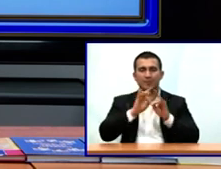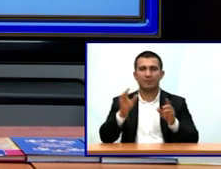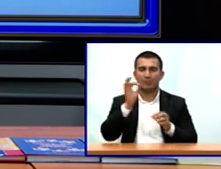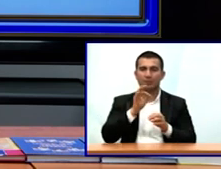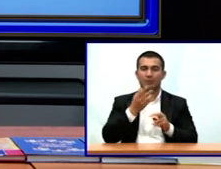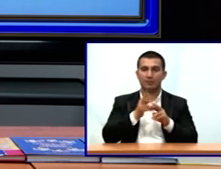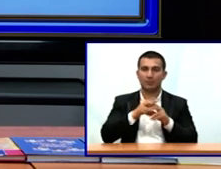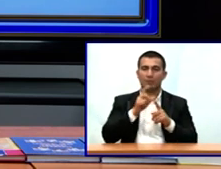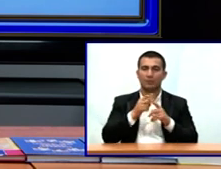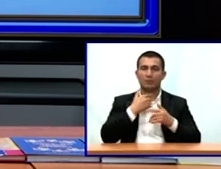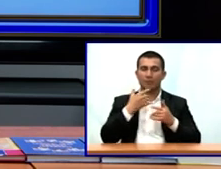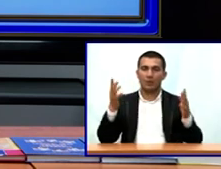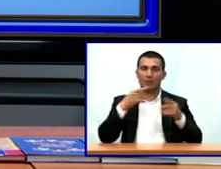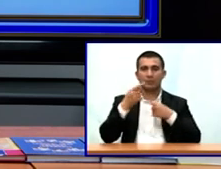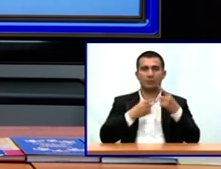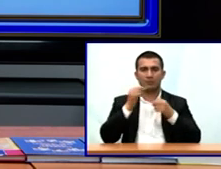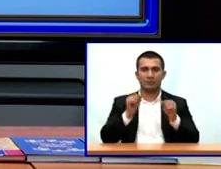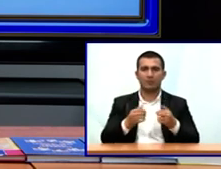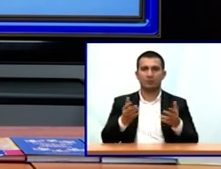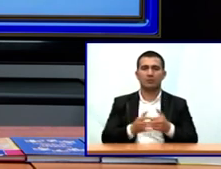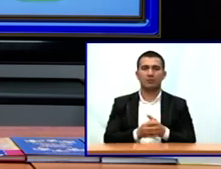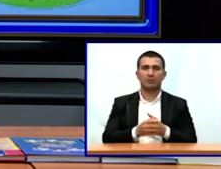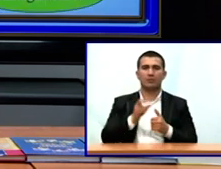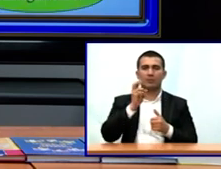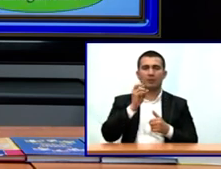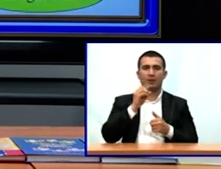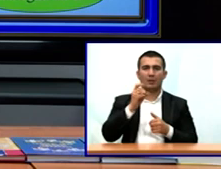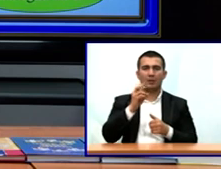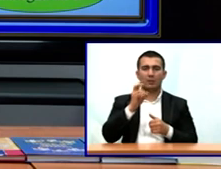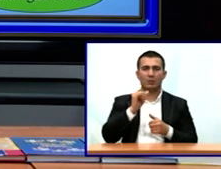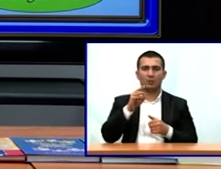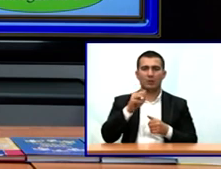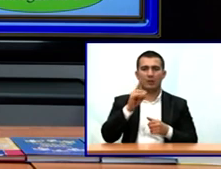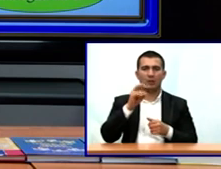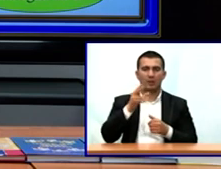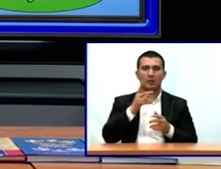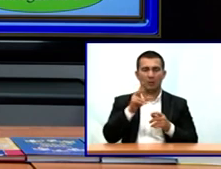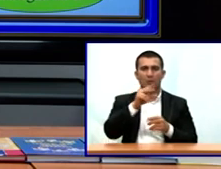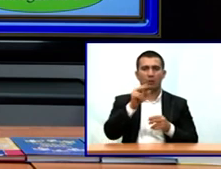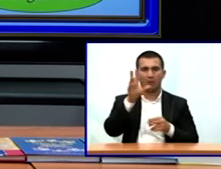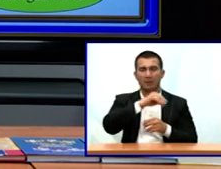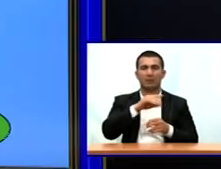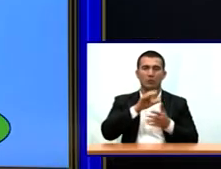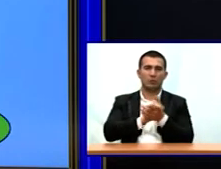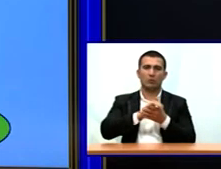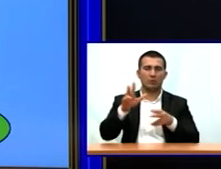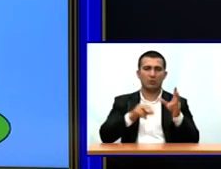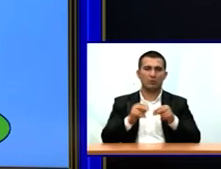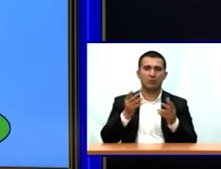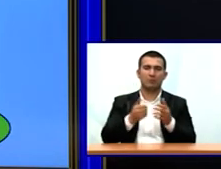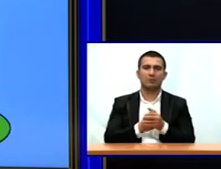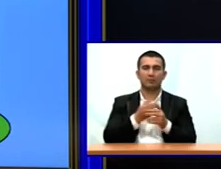ko'proq kuzatishimiz mumkin. Behbudlik so'zi sizga biroz notanish. Chunki bu